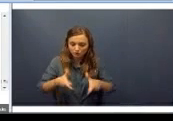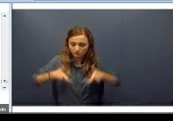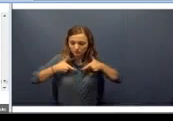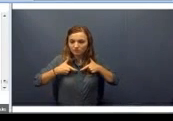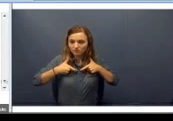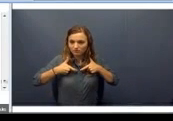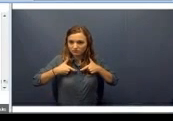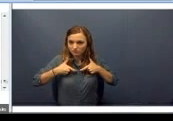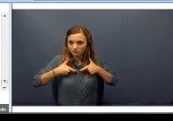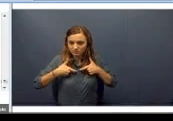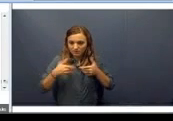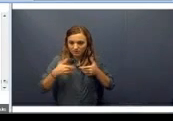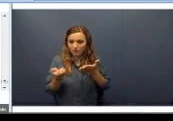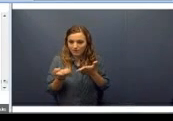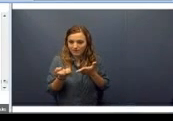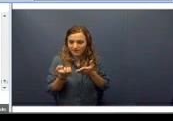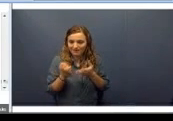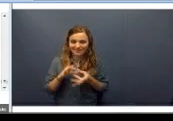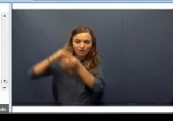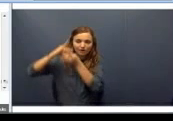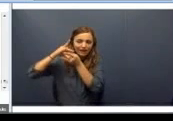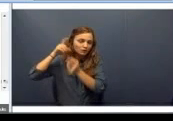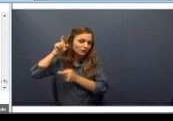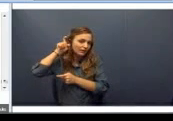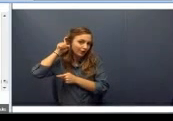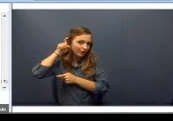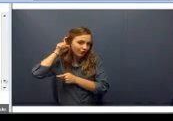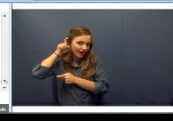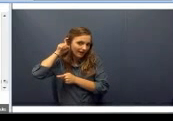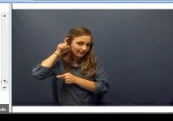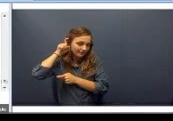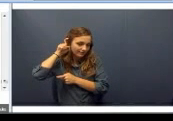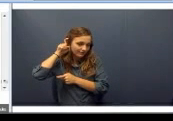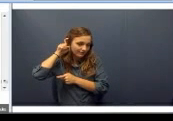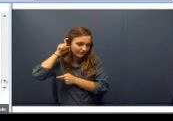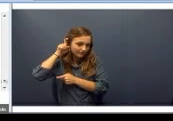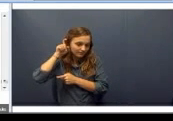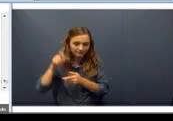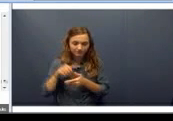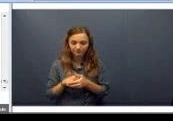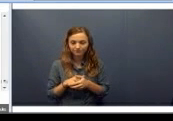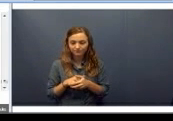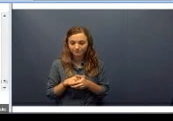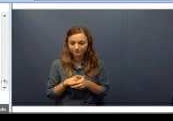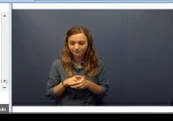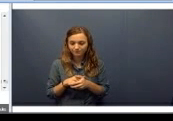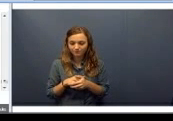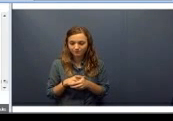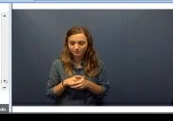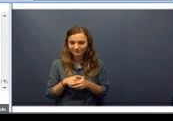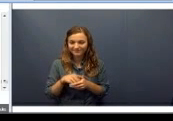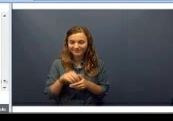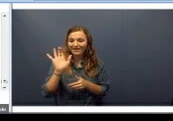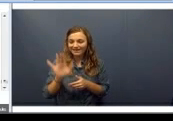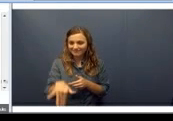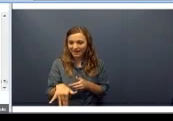to a loop that they wear around their neck, which then connects to their hearing aids. Those are things that